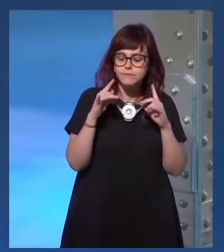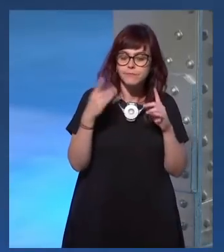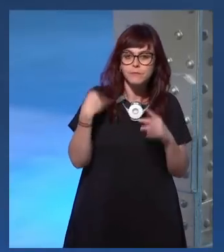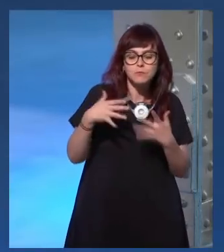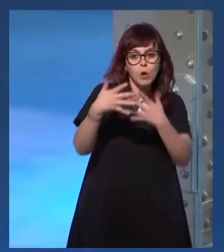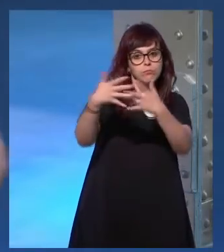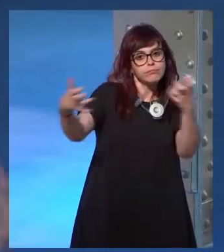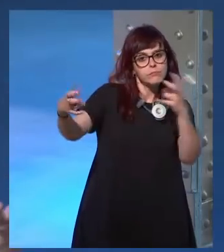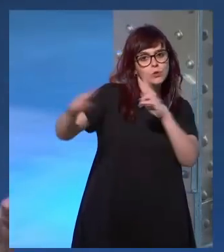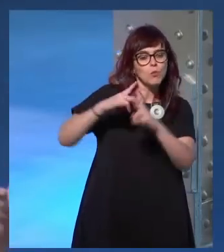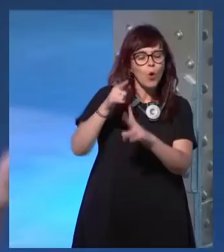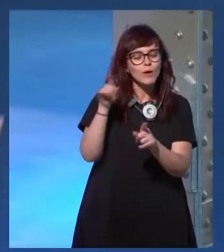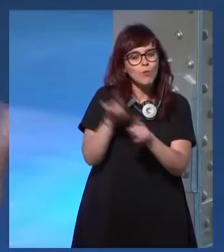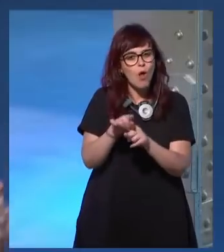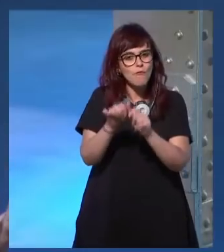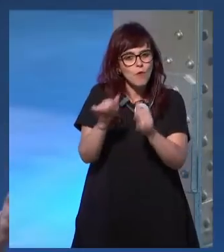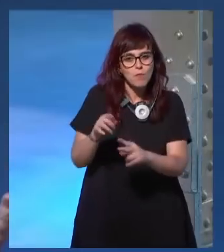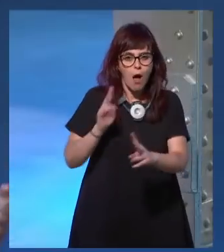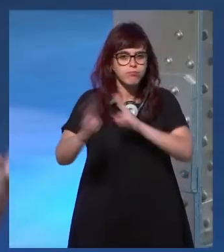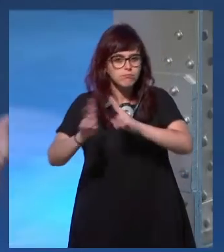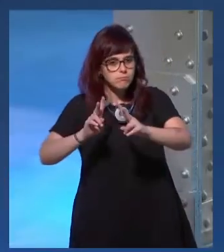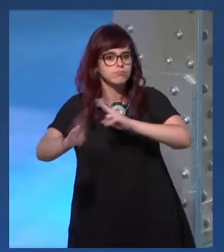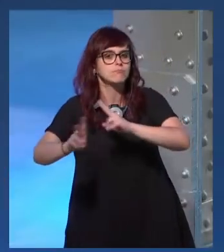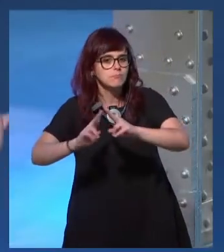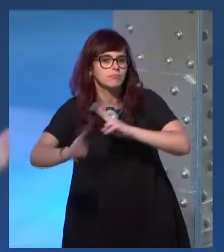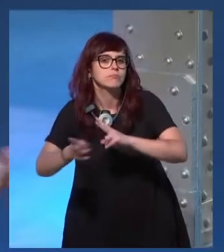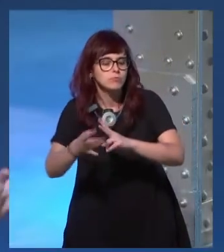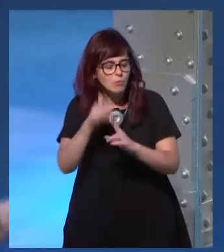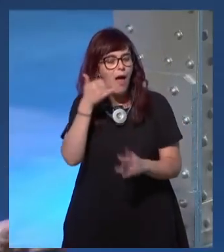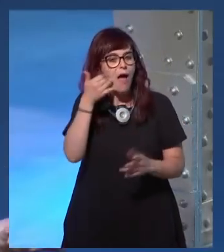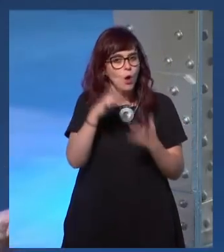how to have these relationships that